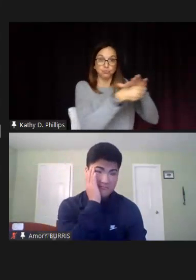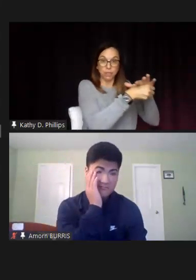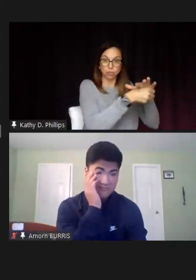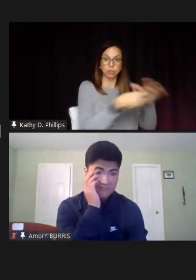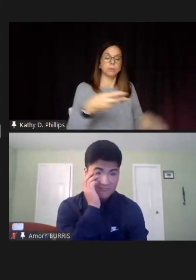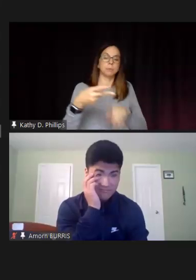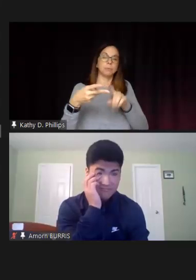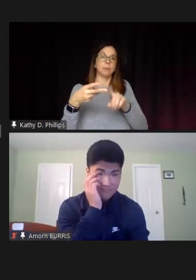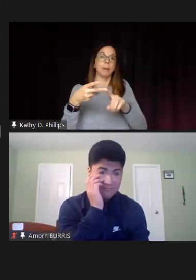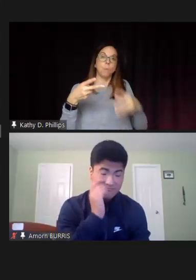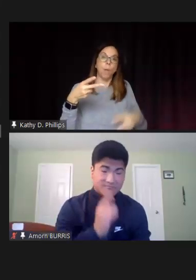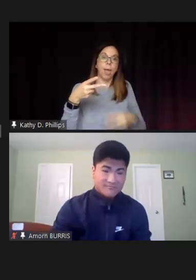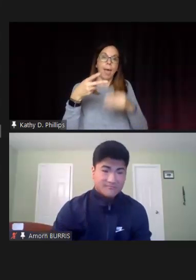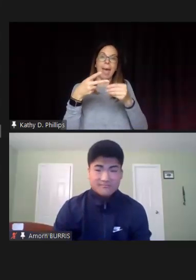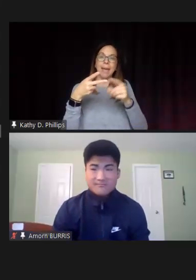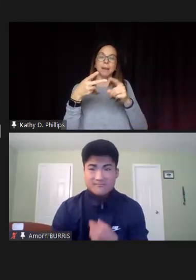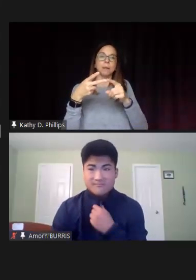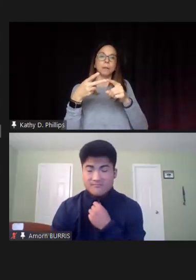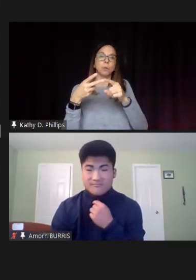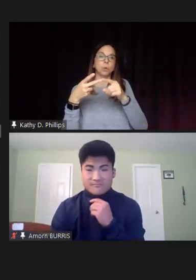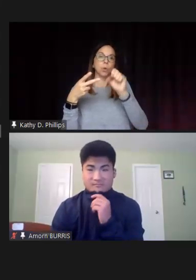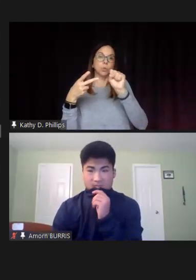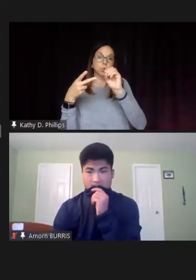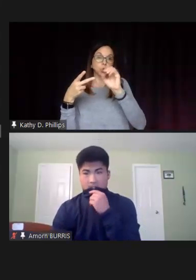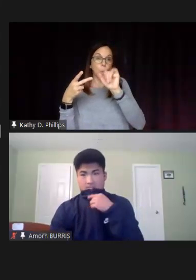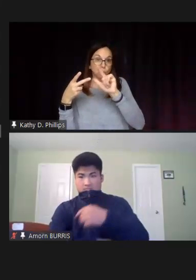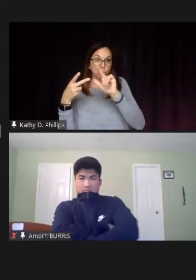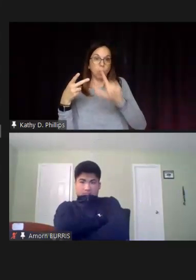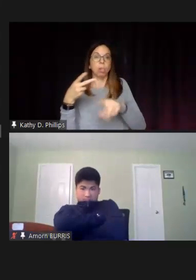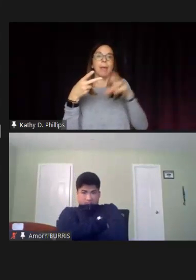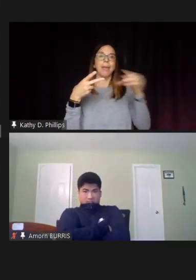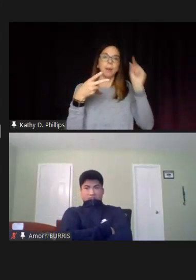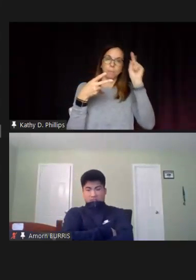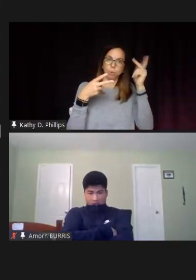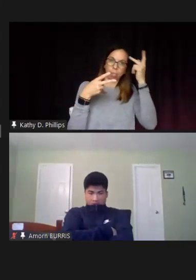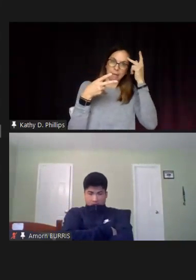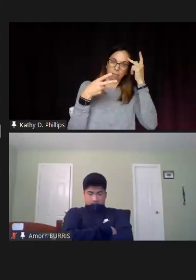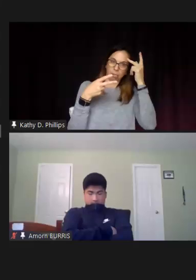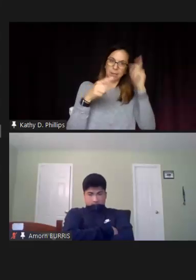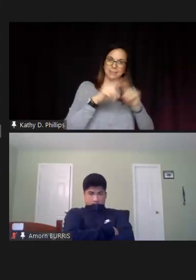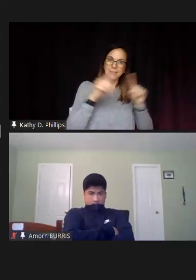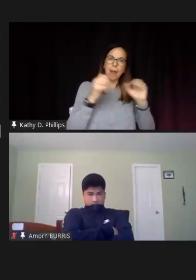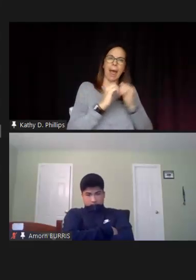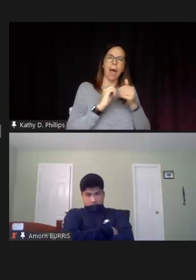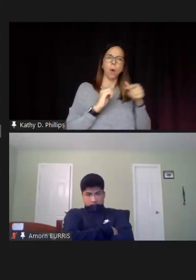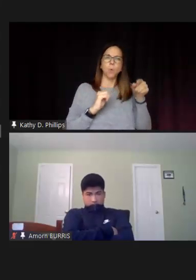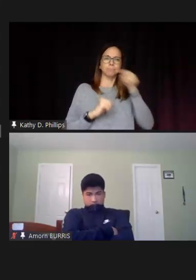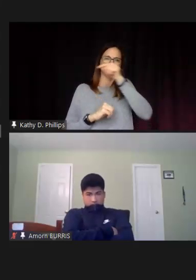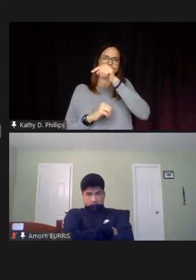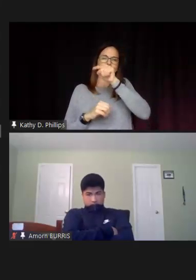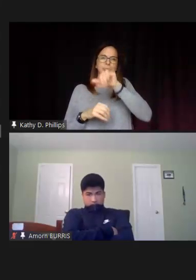to add into that today social and political differences and how they created unique